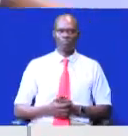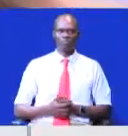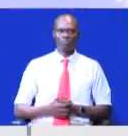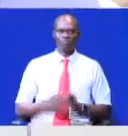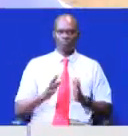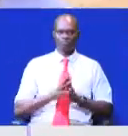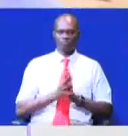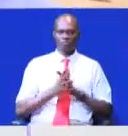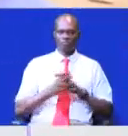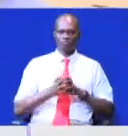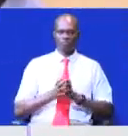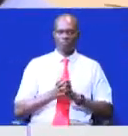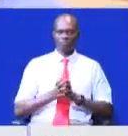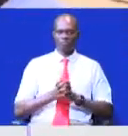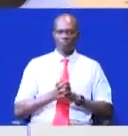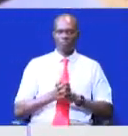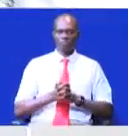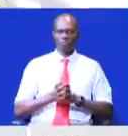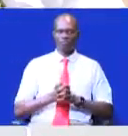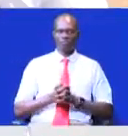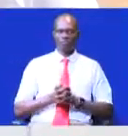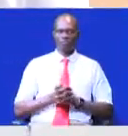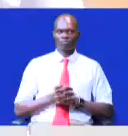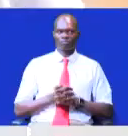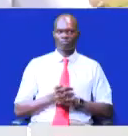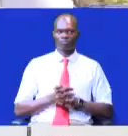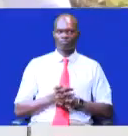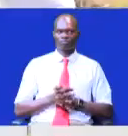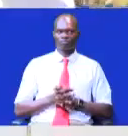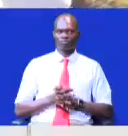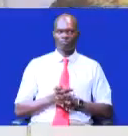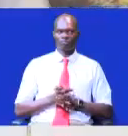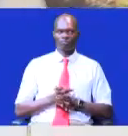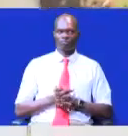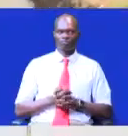Sasa huko turudi huu. Hapa ndio.